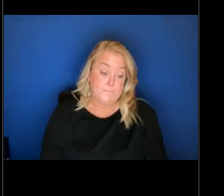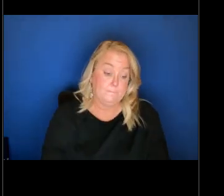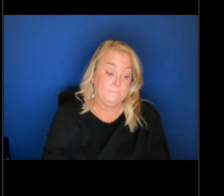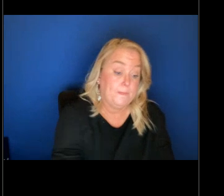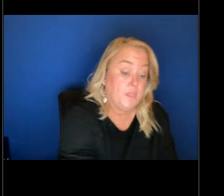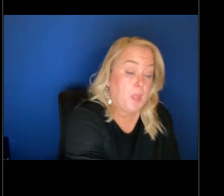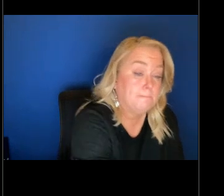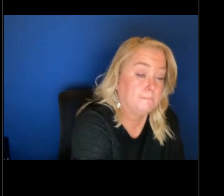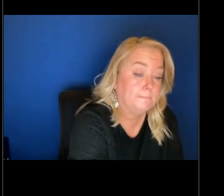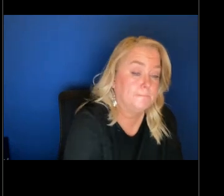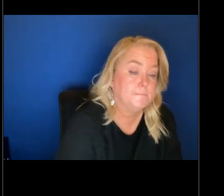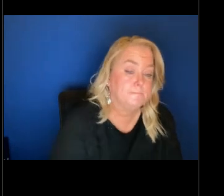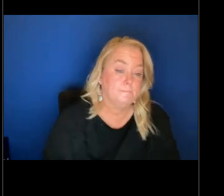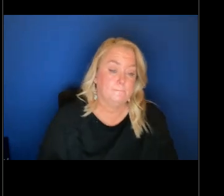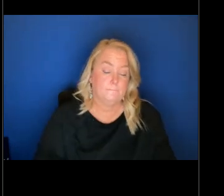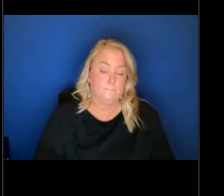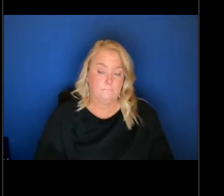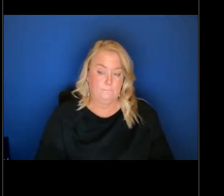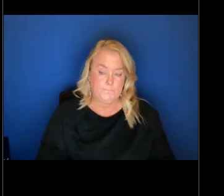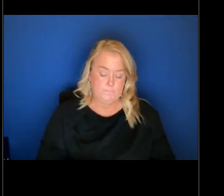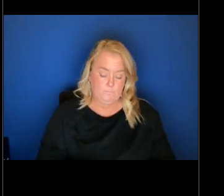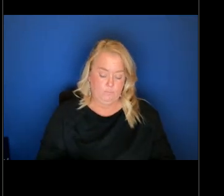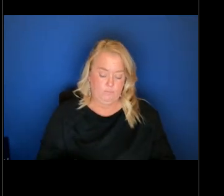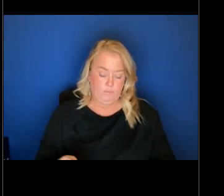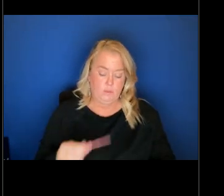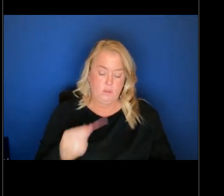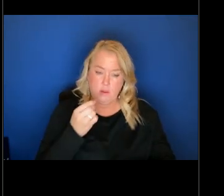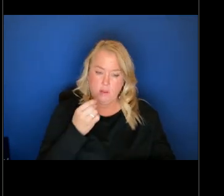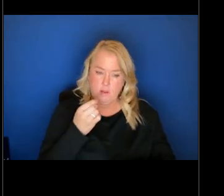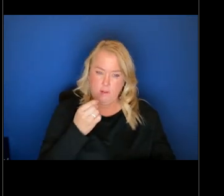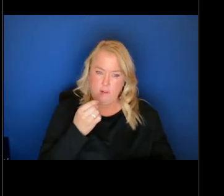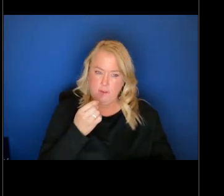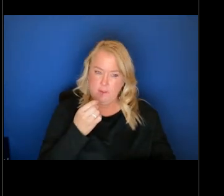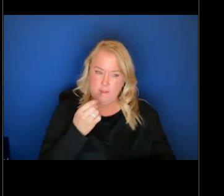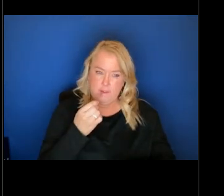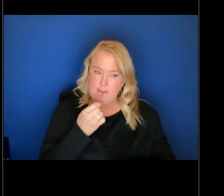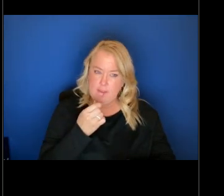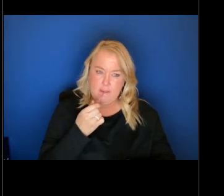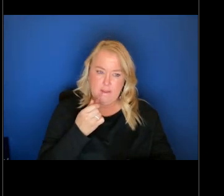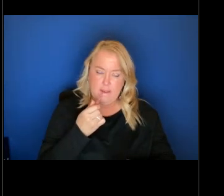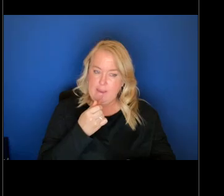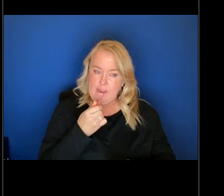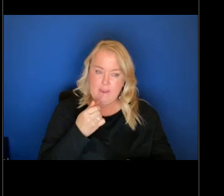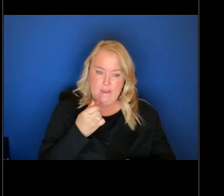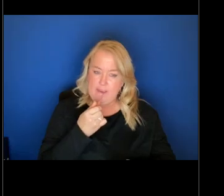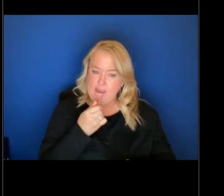A, adjacent to, B, aligned with, or C, diagonal to?